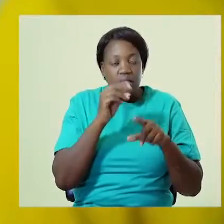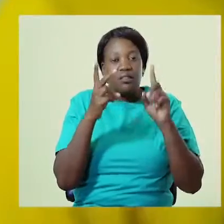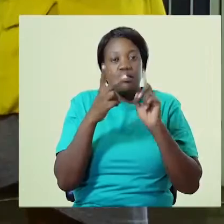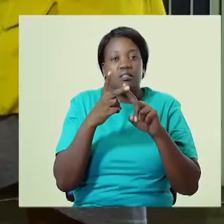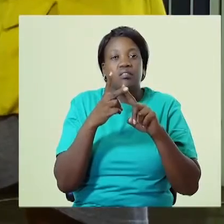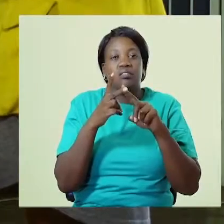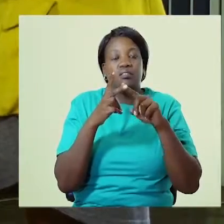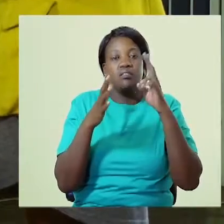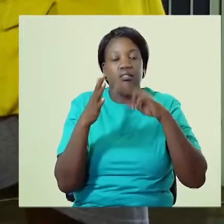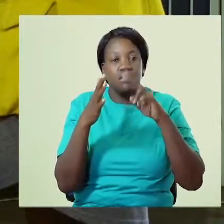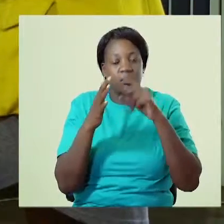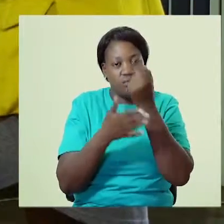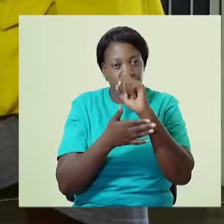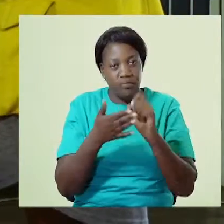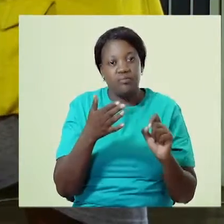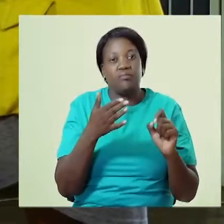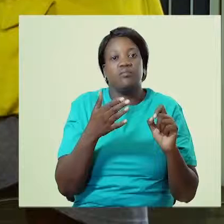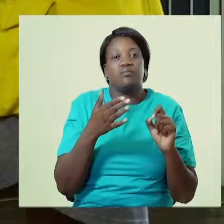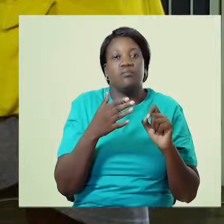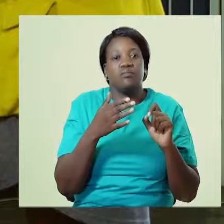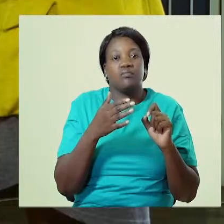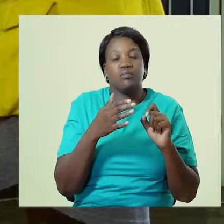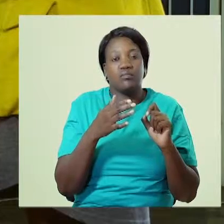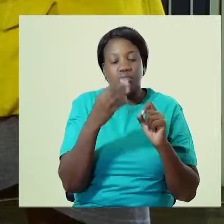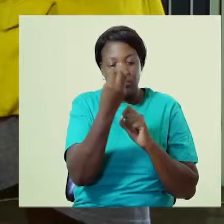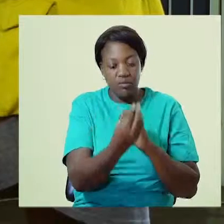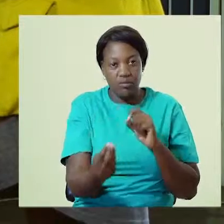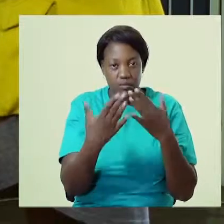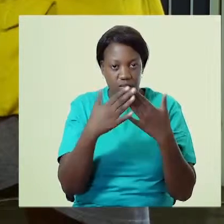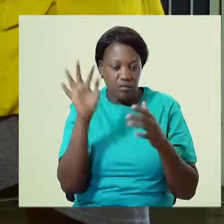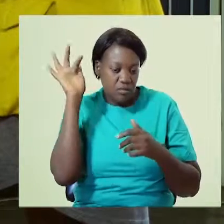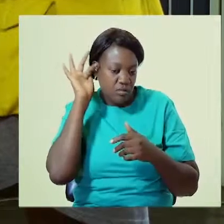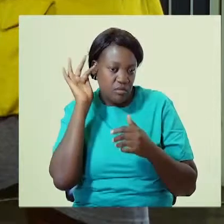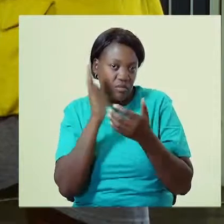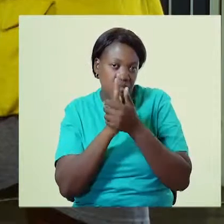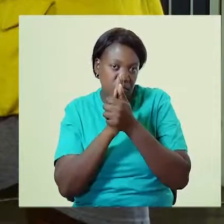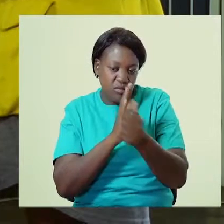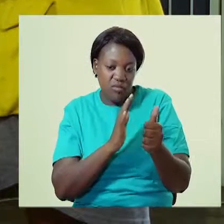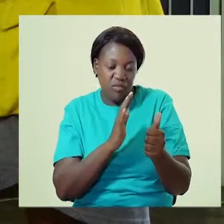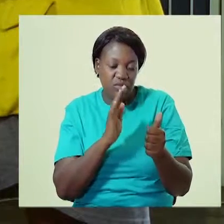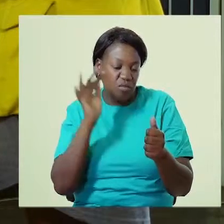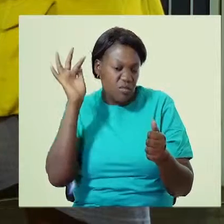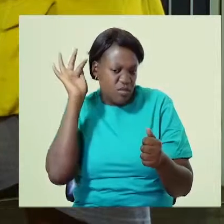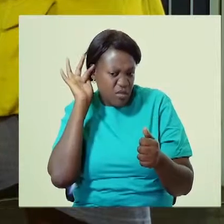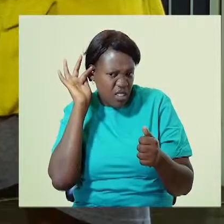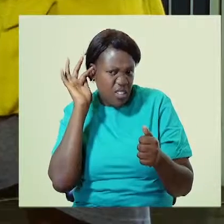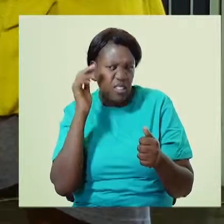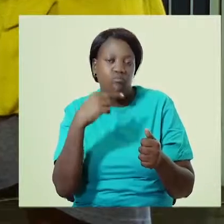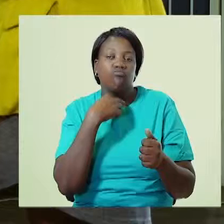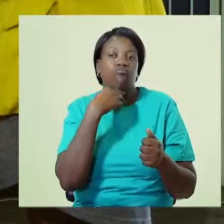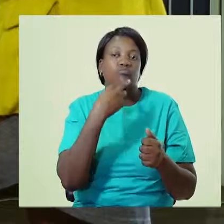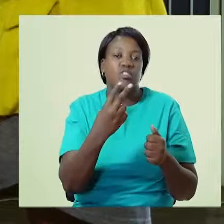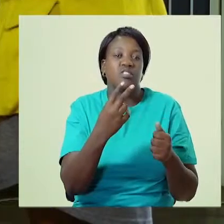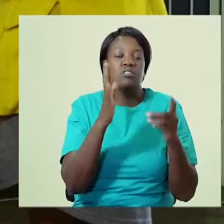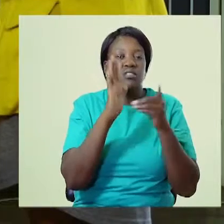writing. As a child, you first develop your listening skills and then take in the speech that you hear before developing